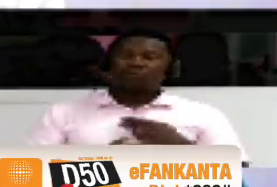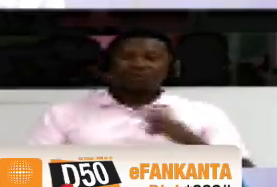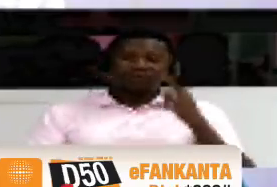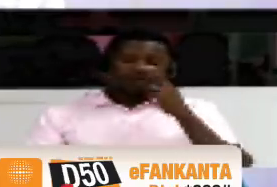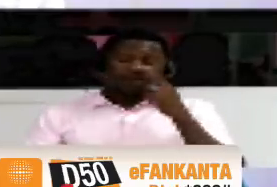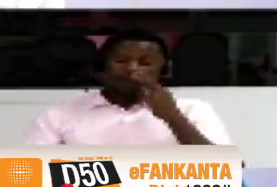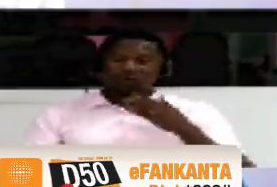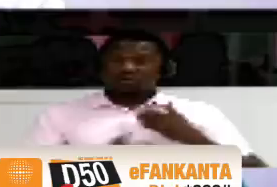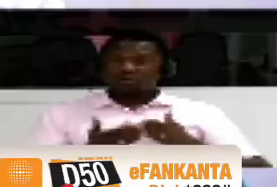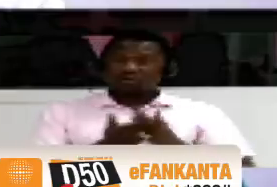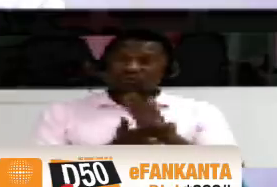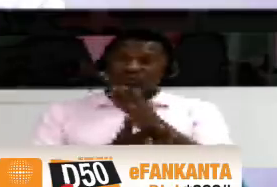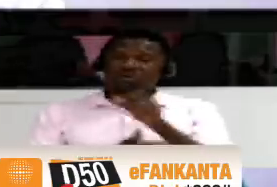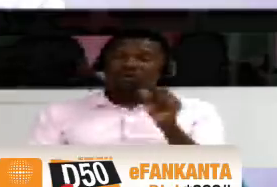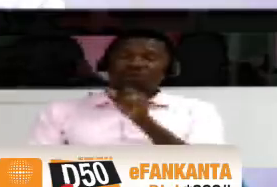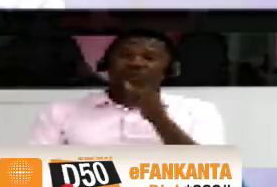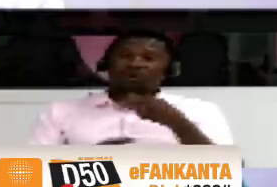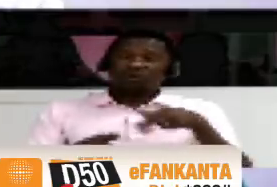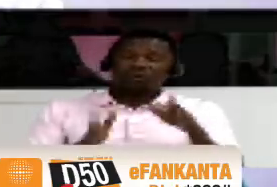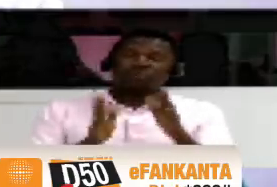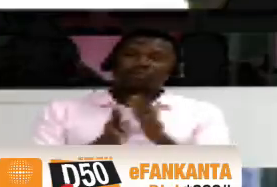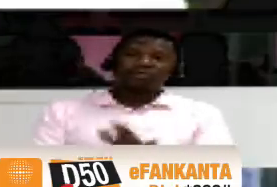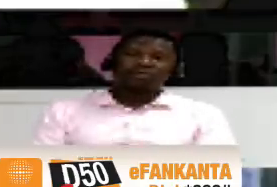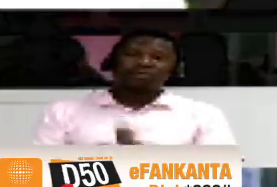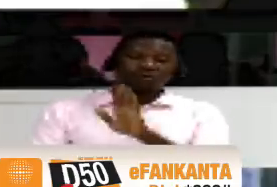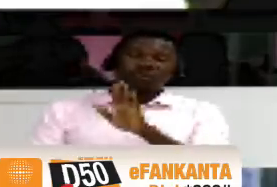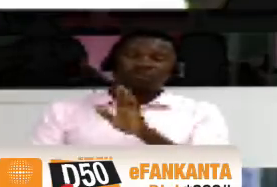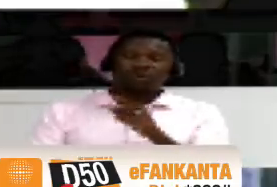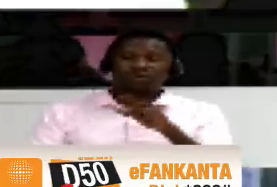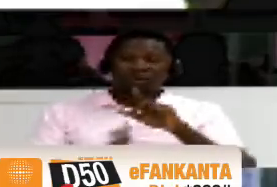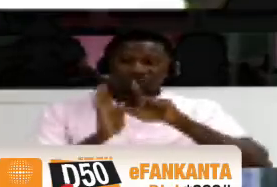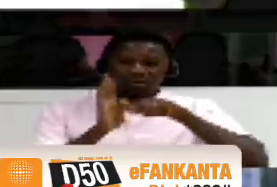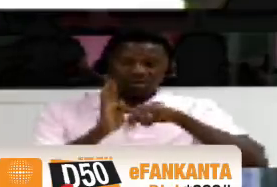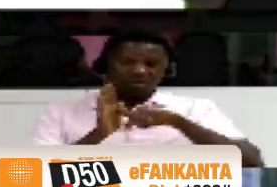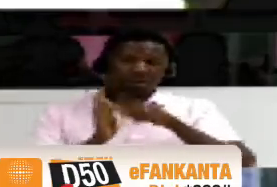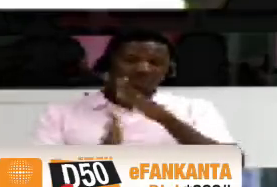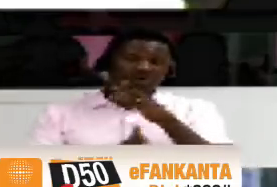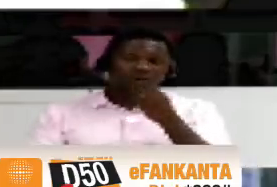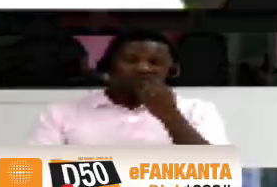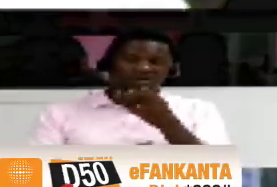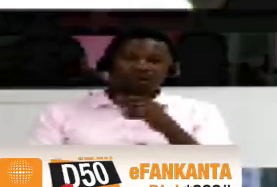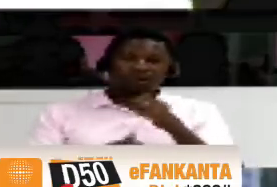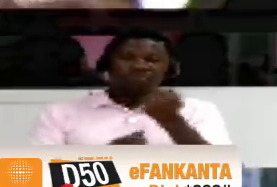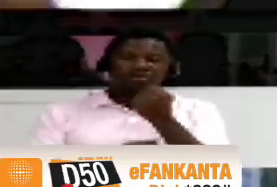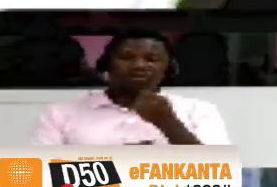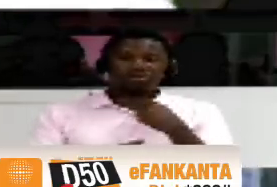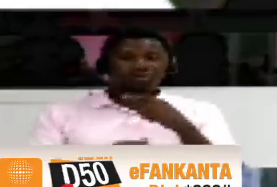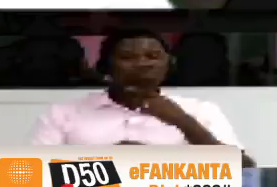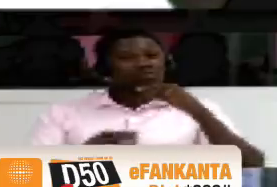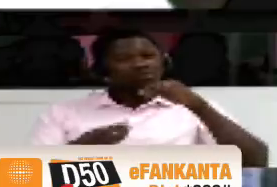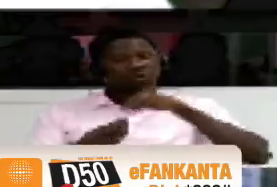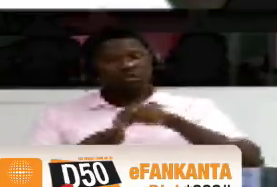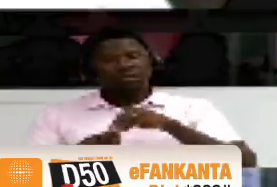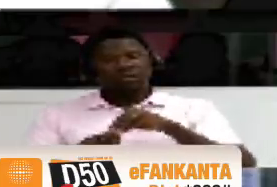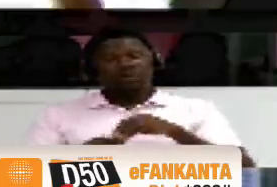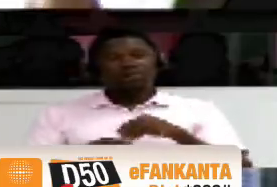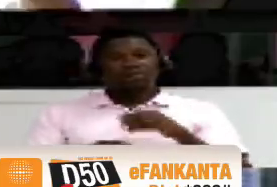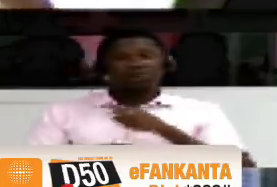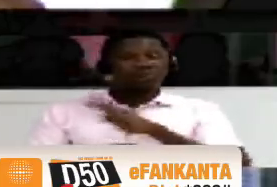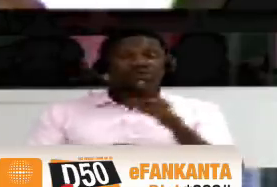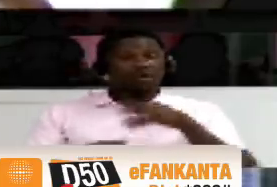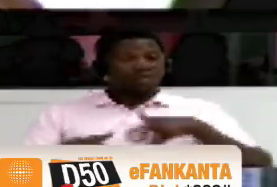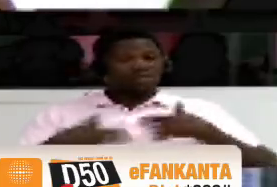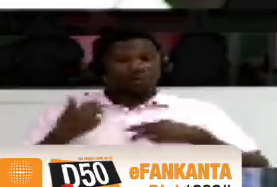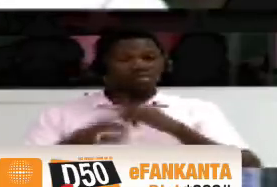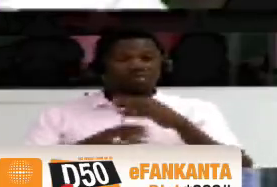tried to go through the other way. Sorry, just a second. You said because at some point the crowd was, you were